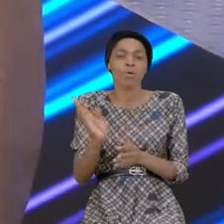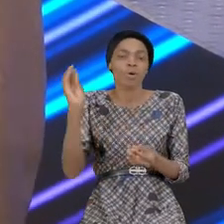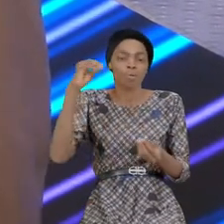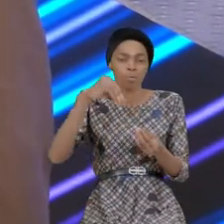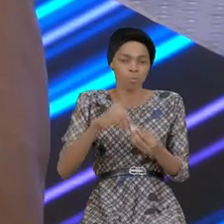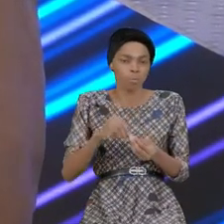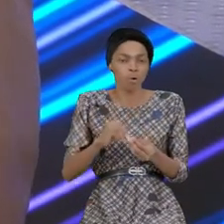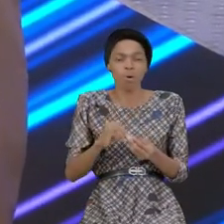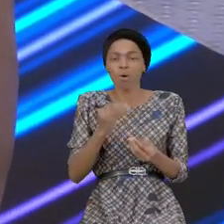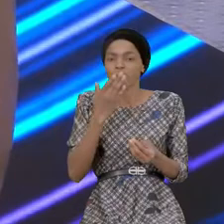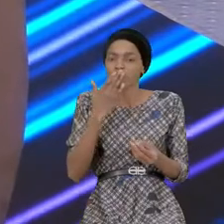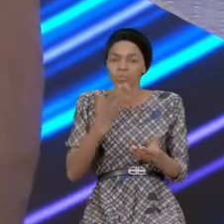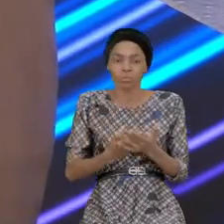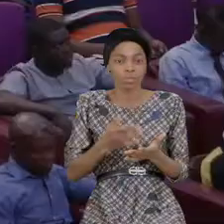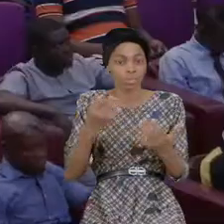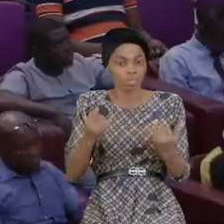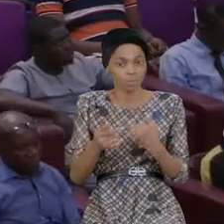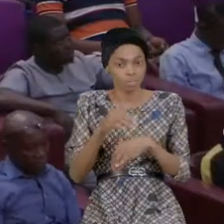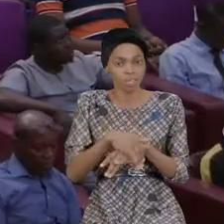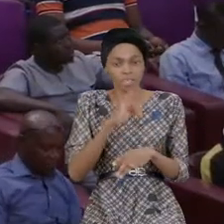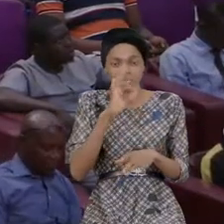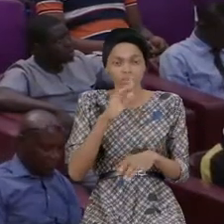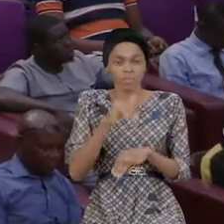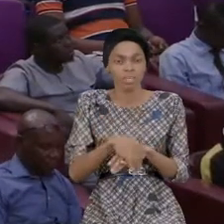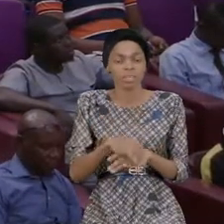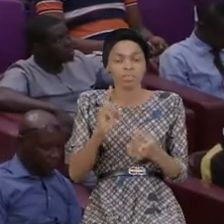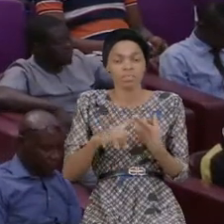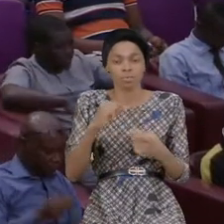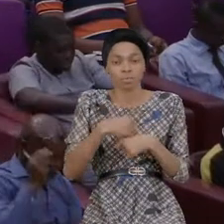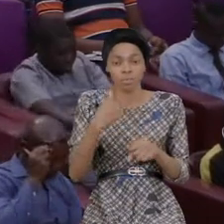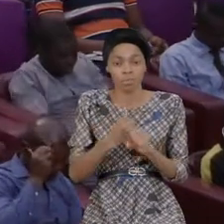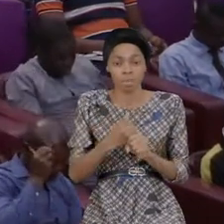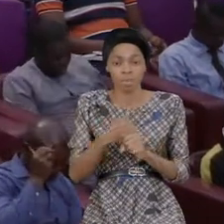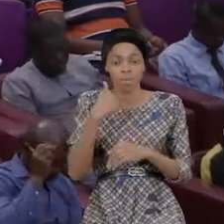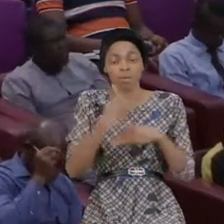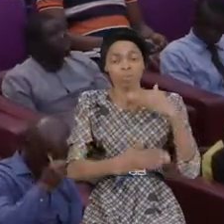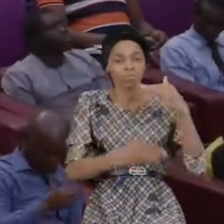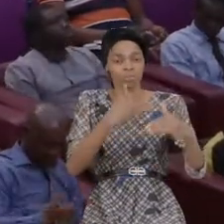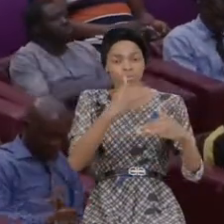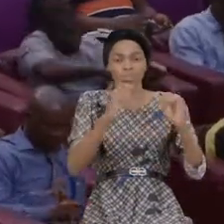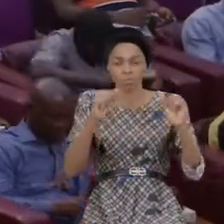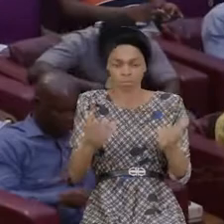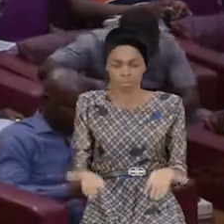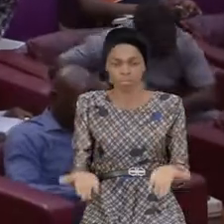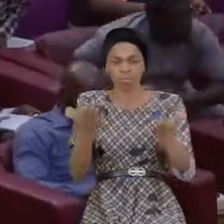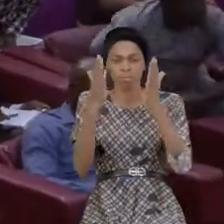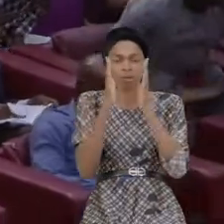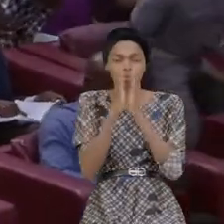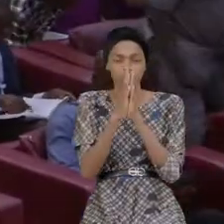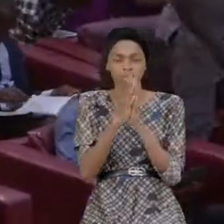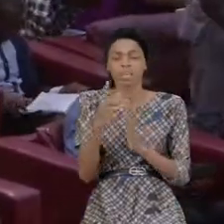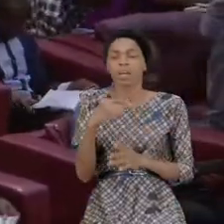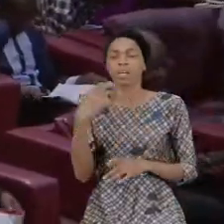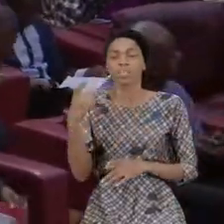Tonight is your night to make progress. Why don't you rise up and tell the Lord and say, Lord, here